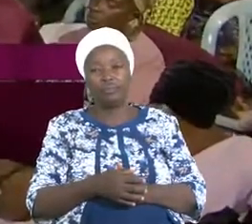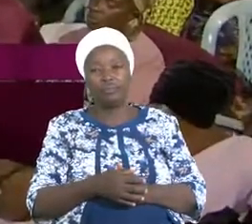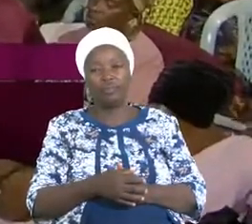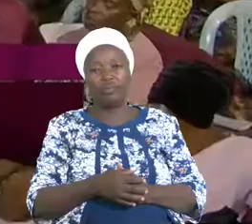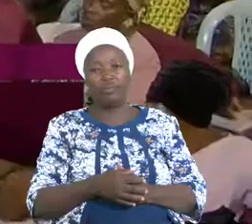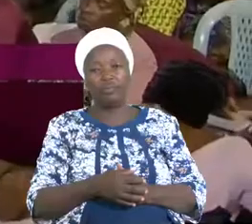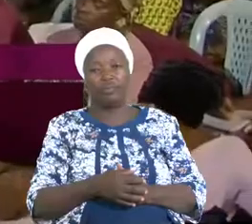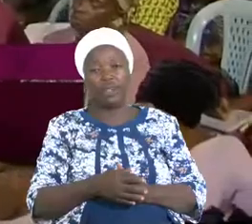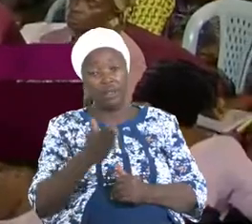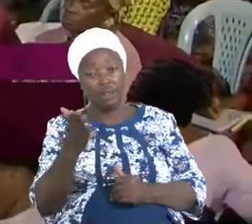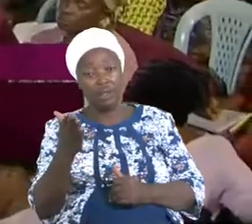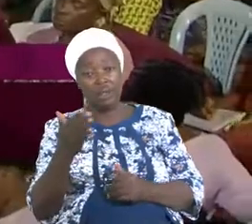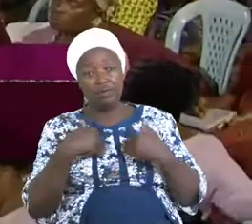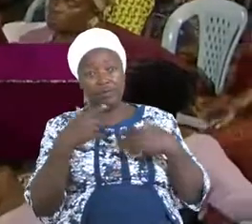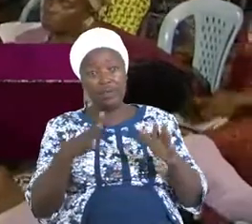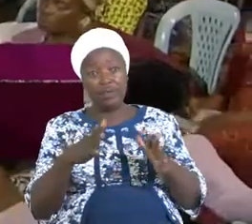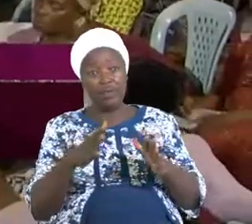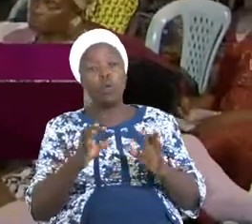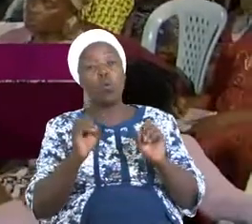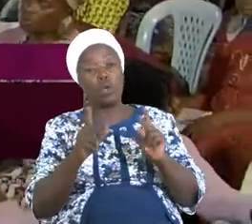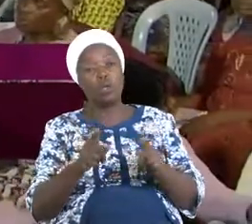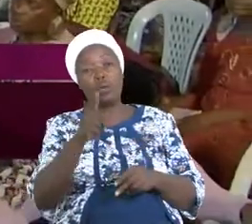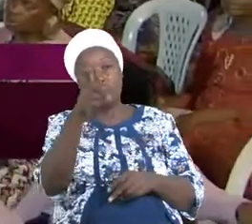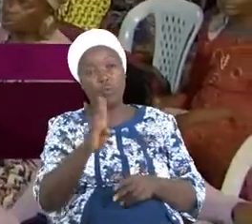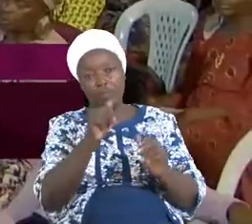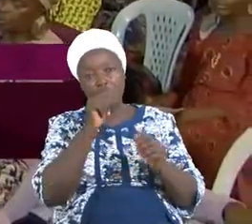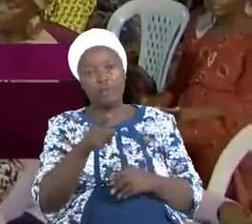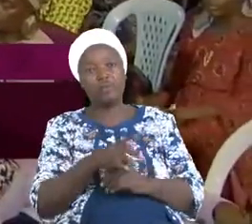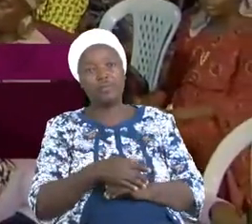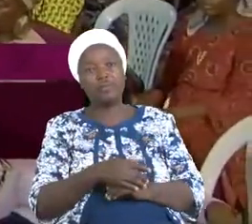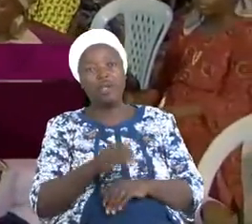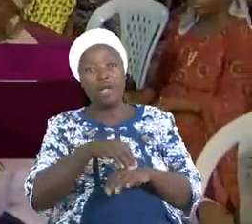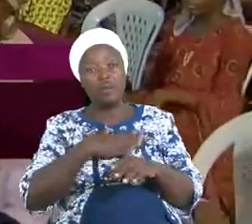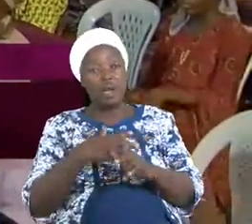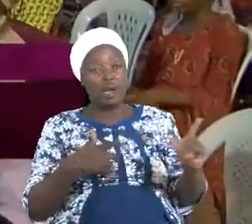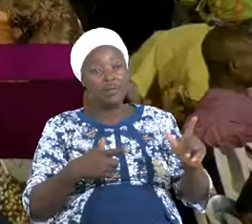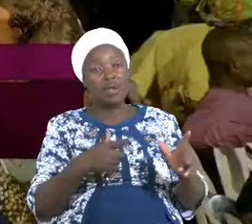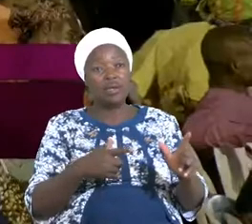Right-hand side, okay, God bless you. At my left-hand side, have you finished?